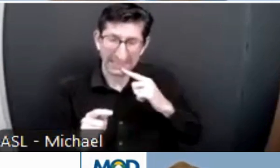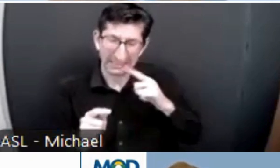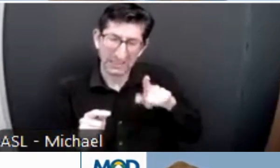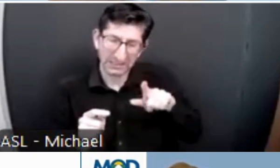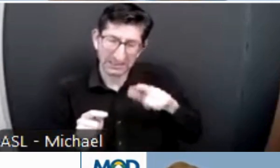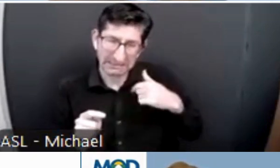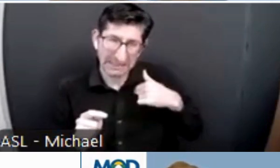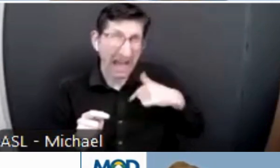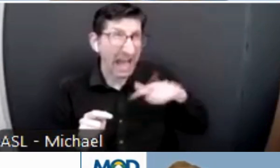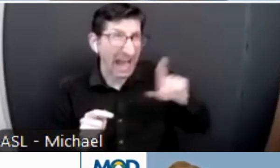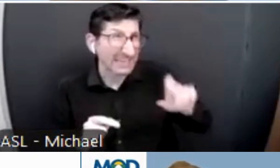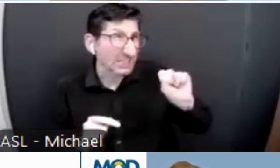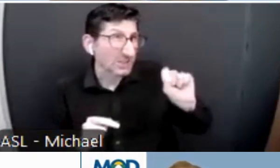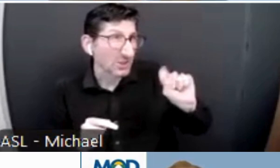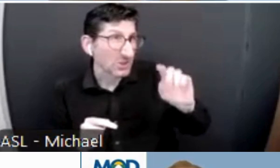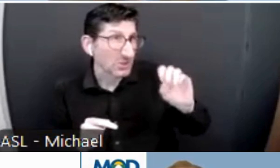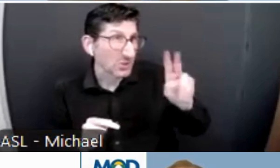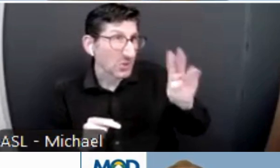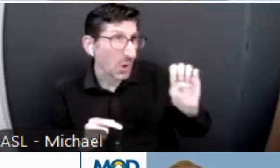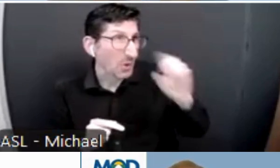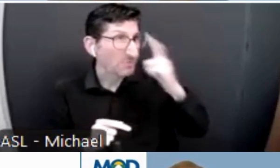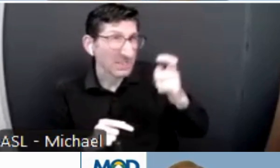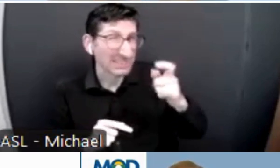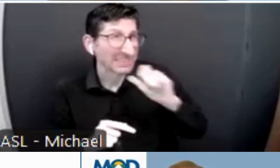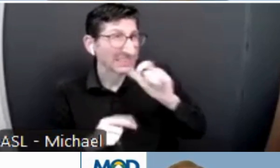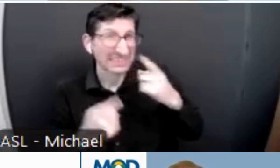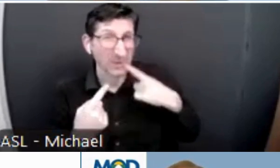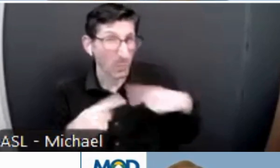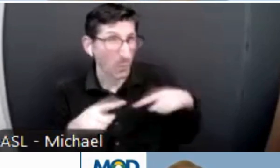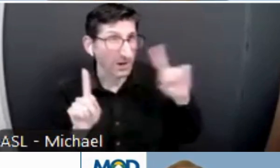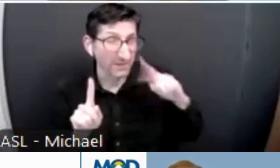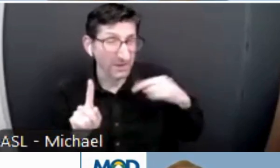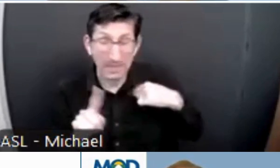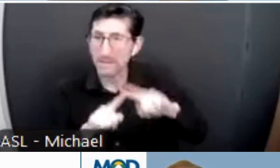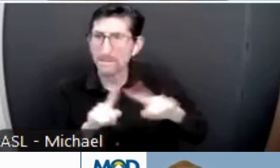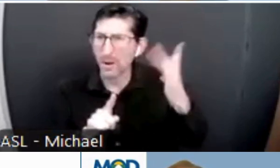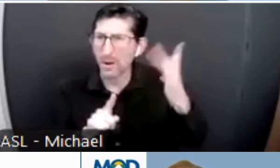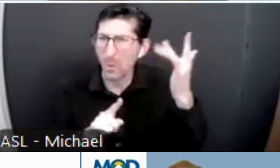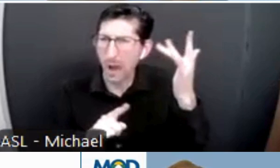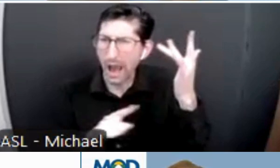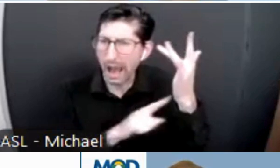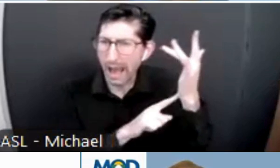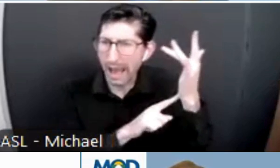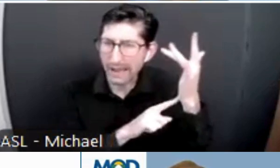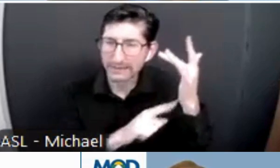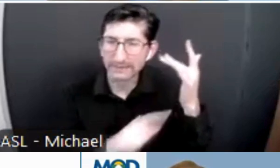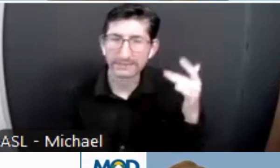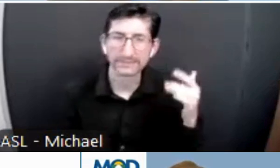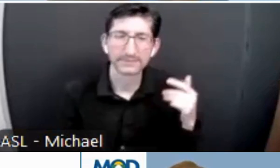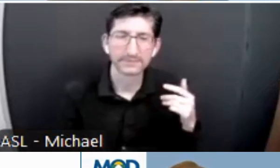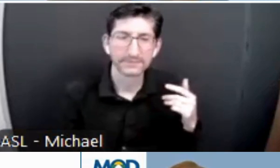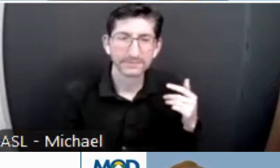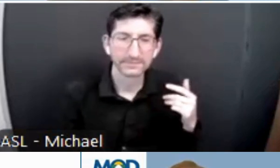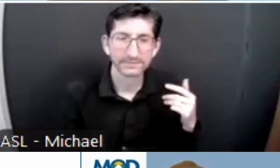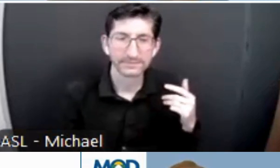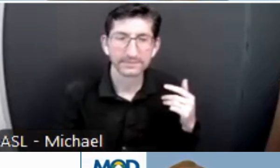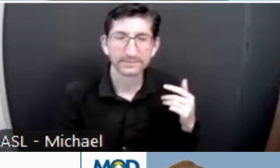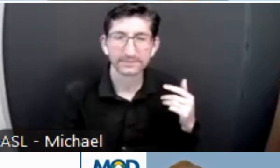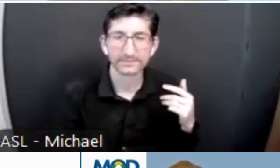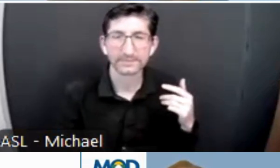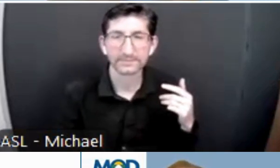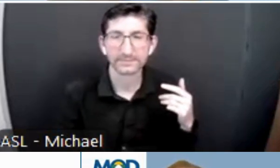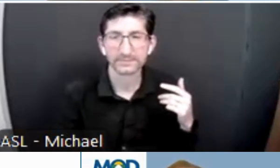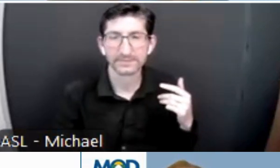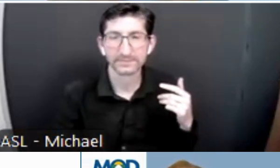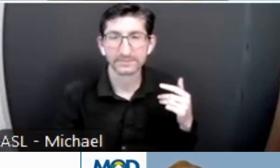doesn't currently work for her, which is an obstacle, but she doesn't say why. So adding something like, I need a new stove because I cannot